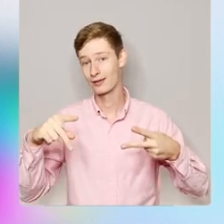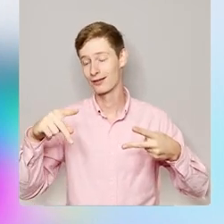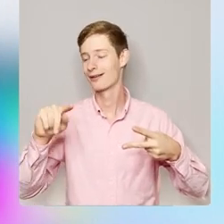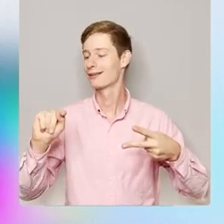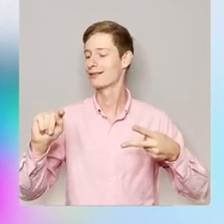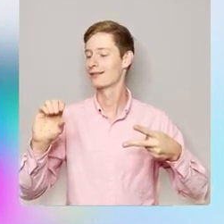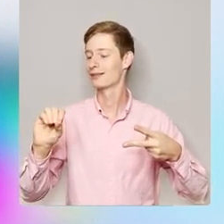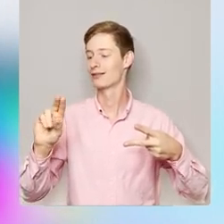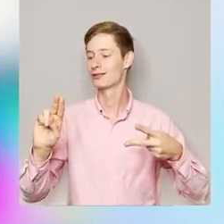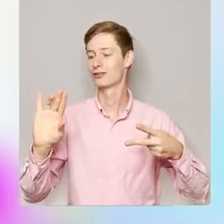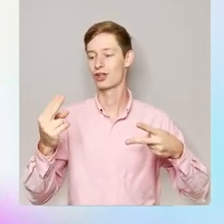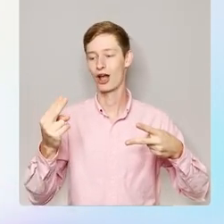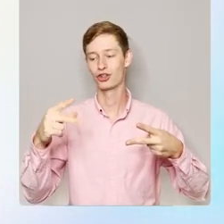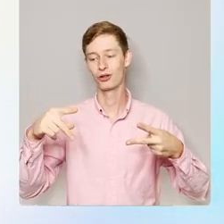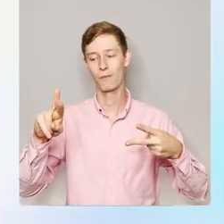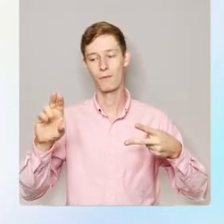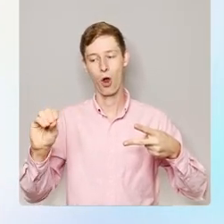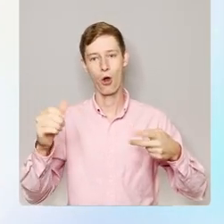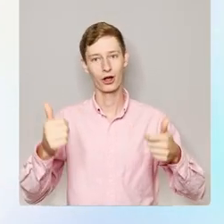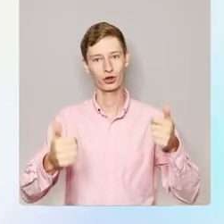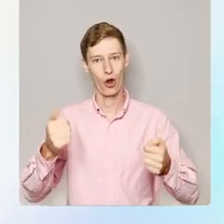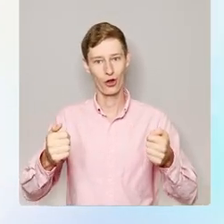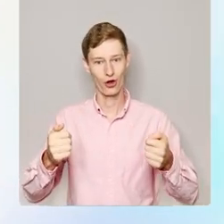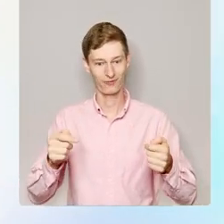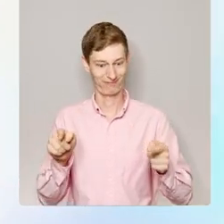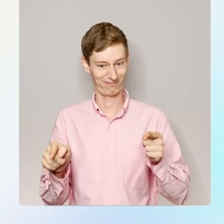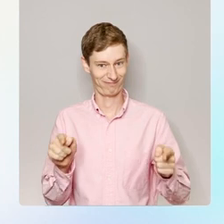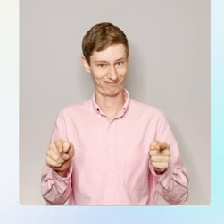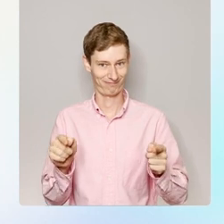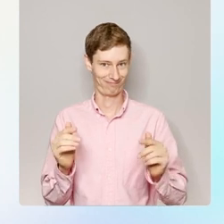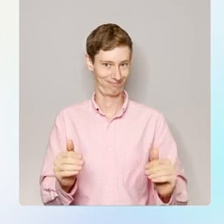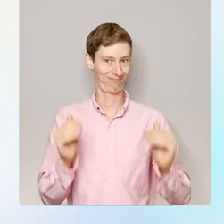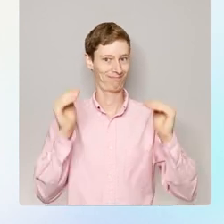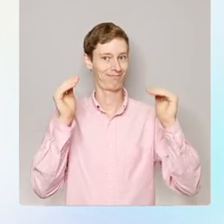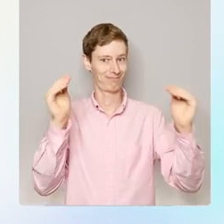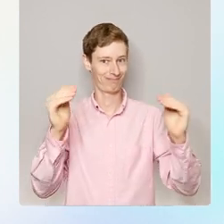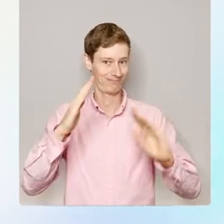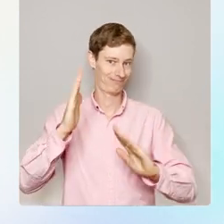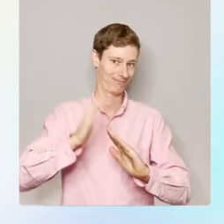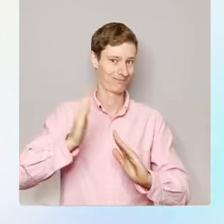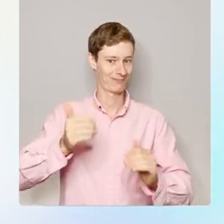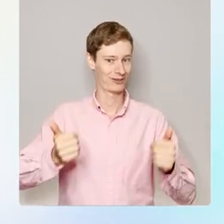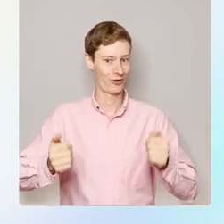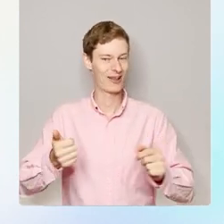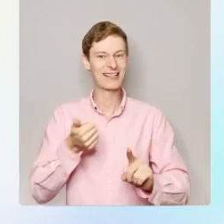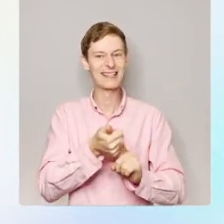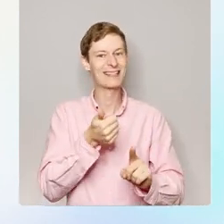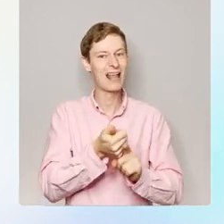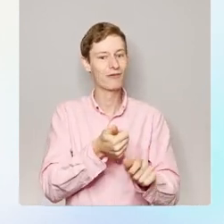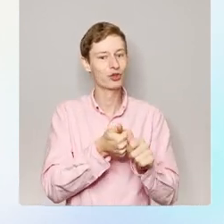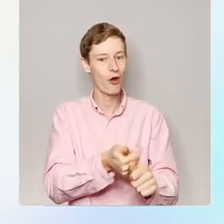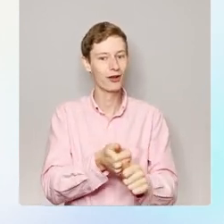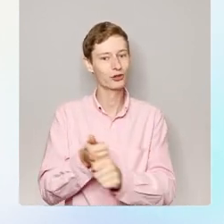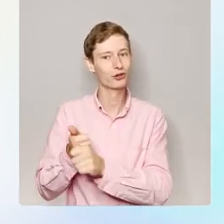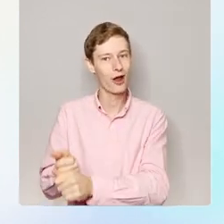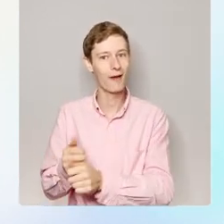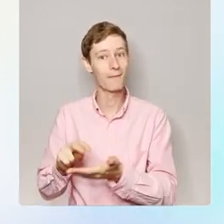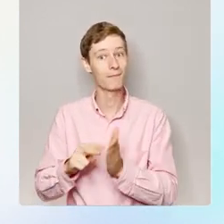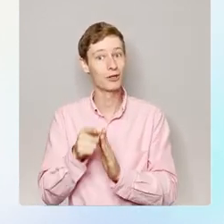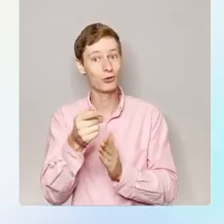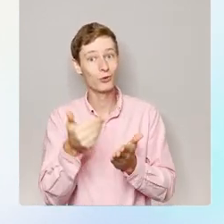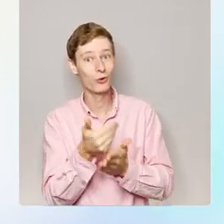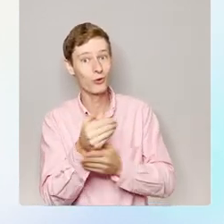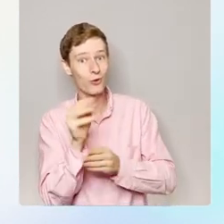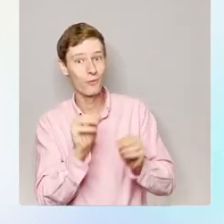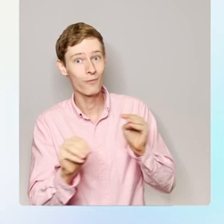Pro controllers. These premium controllers are self-tracked, meaning you can support a variety of new